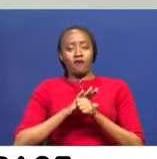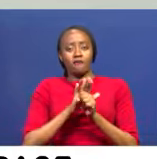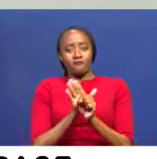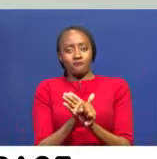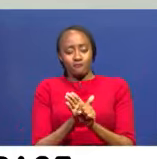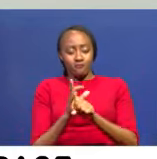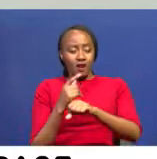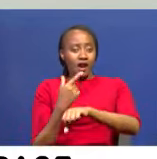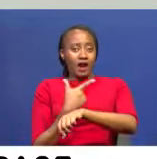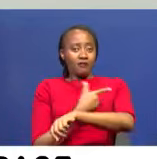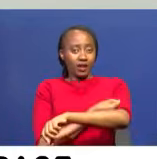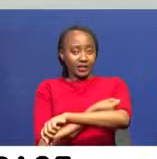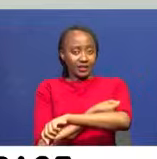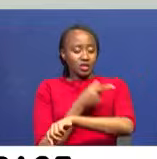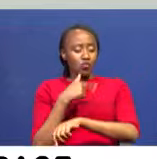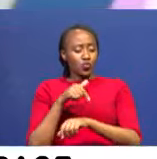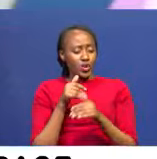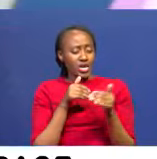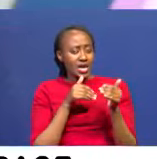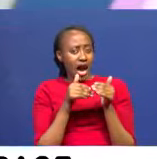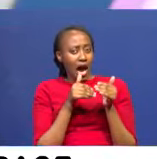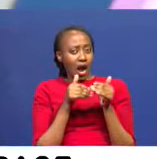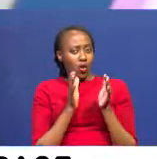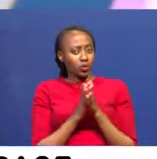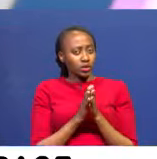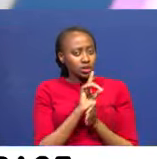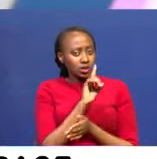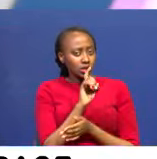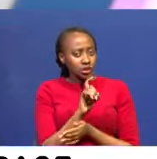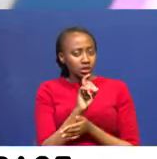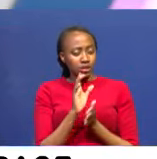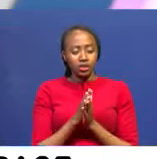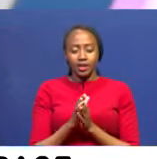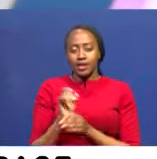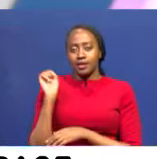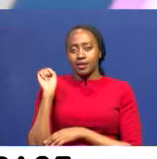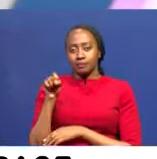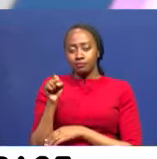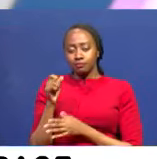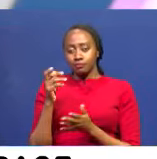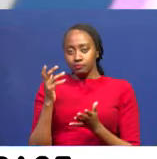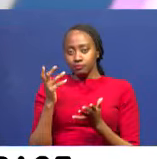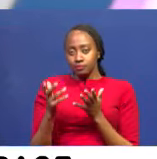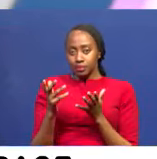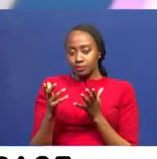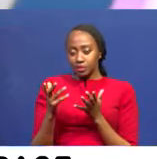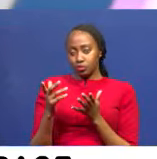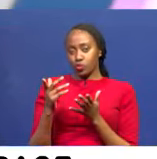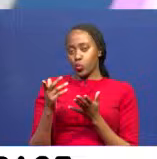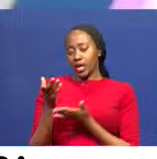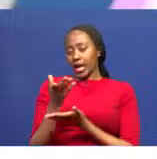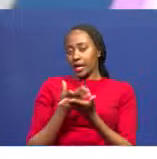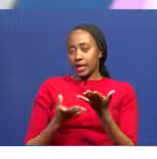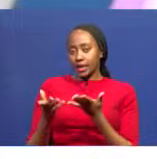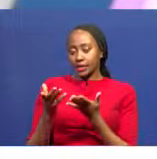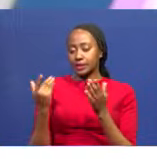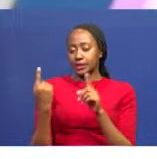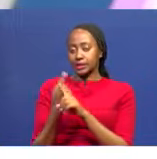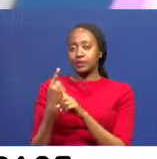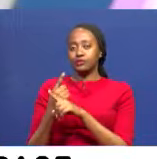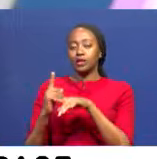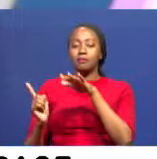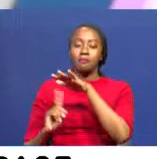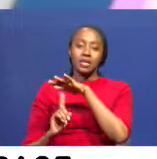there, are we close? So currently what I can say is that we are engaging different ministries from a